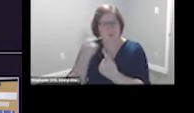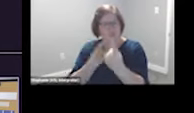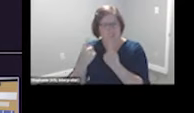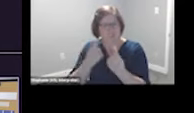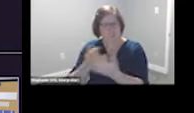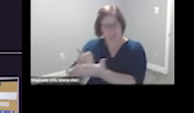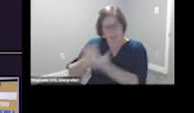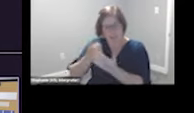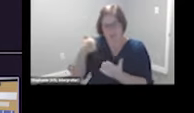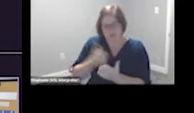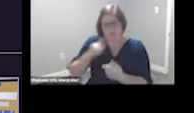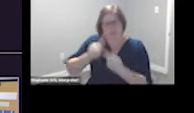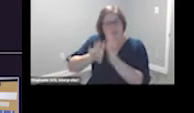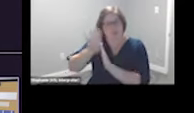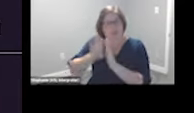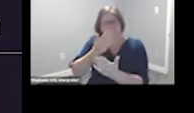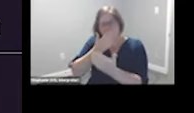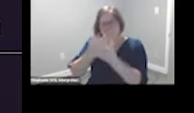make those models more understandable.